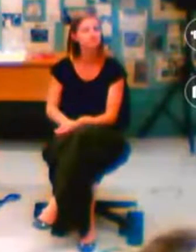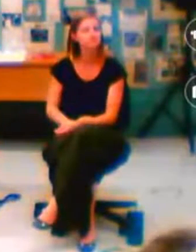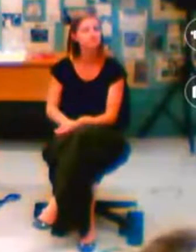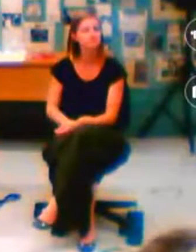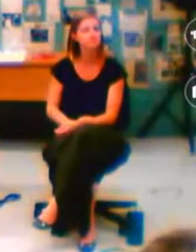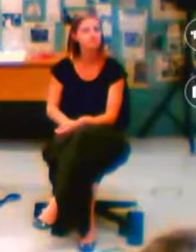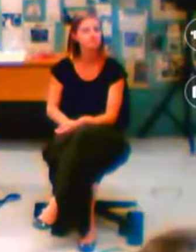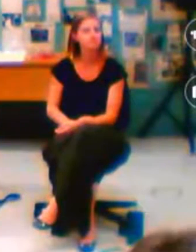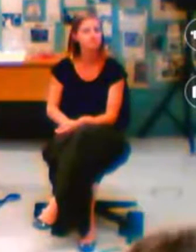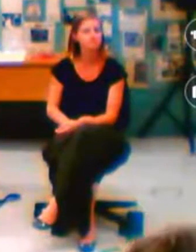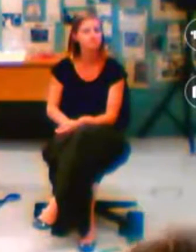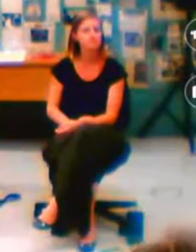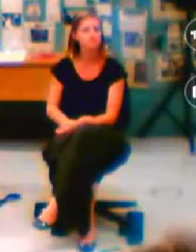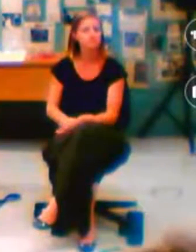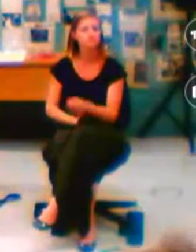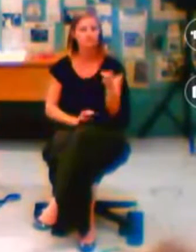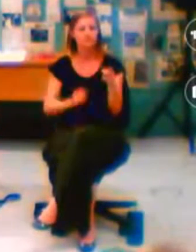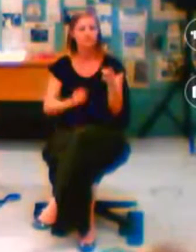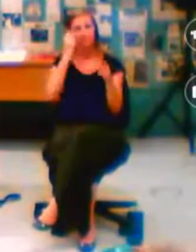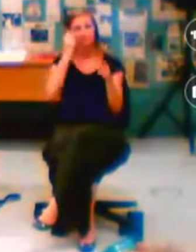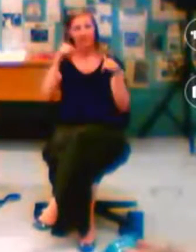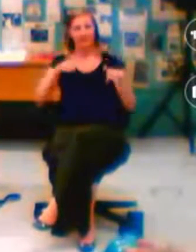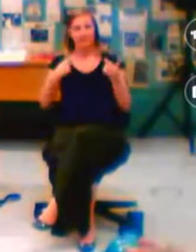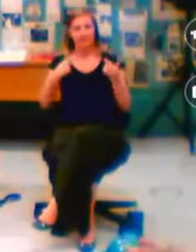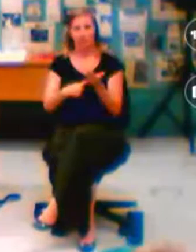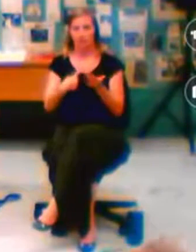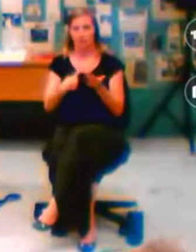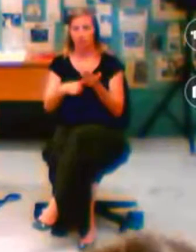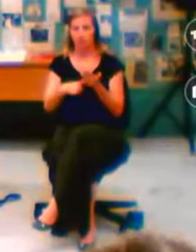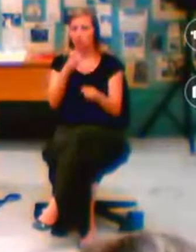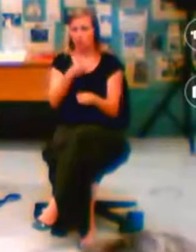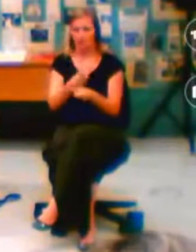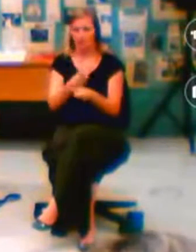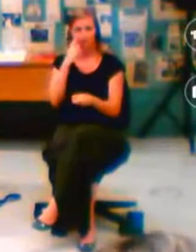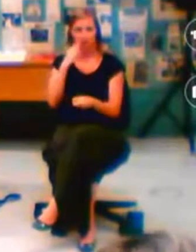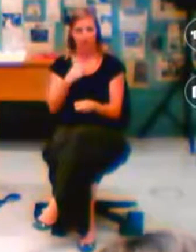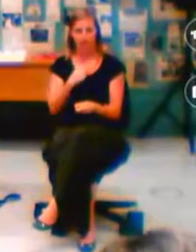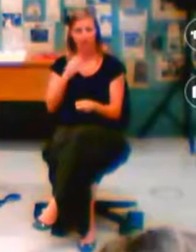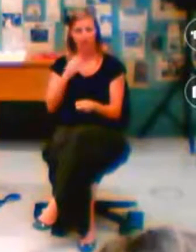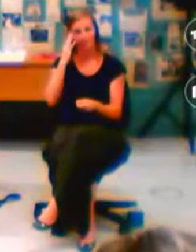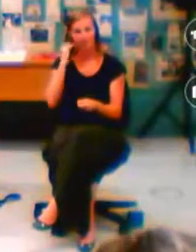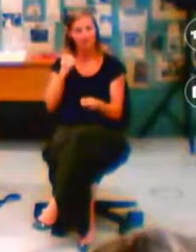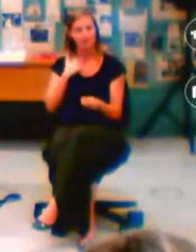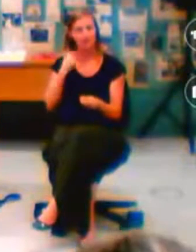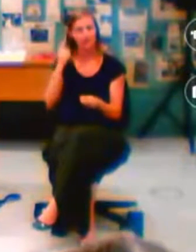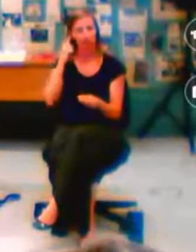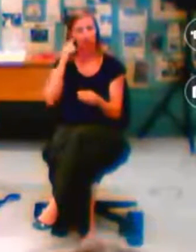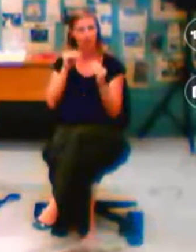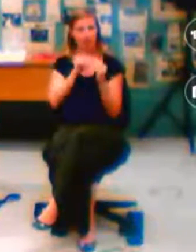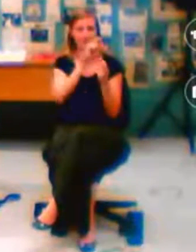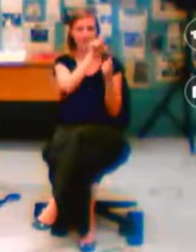you. Sorry. Well, that was an easy one. No. Julie?